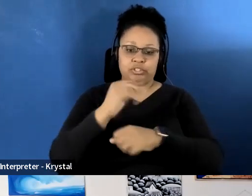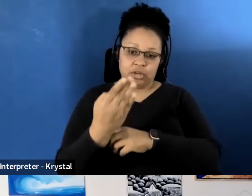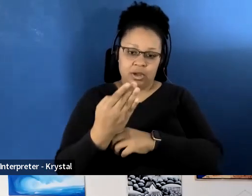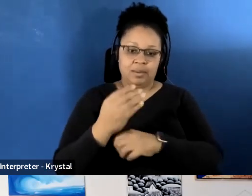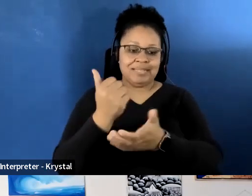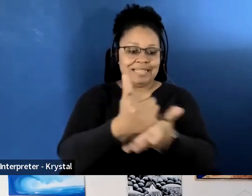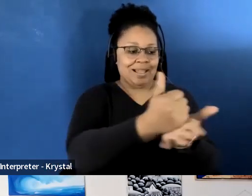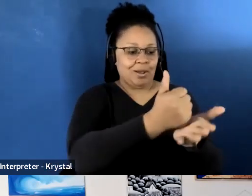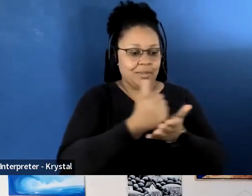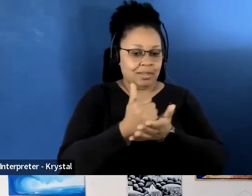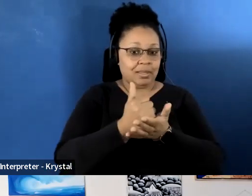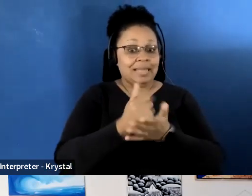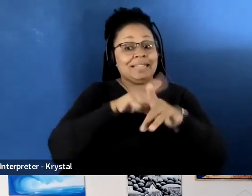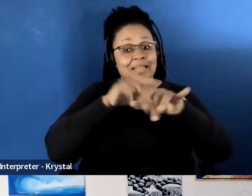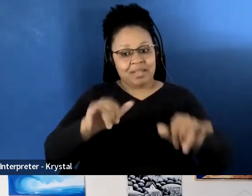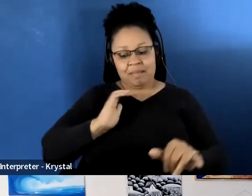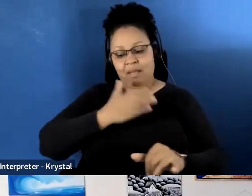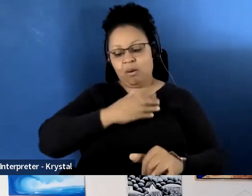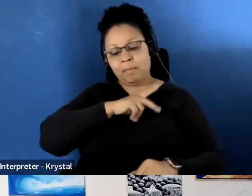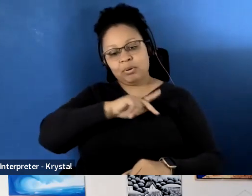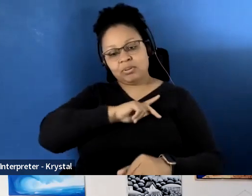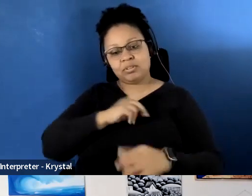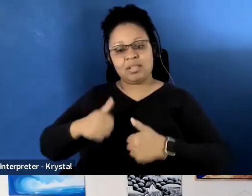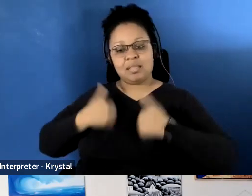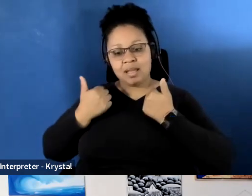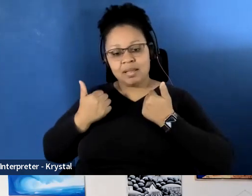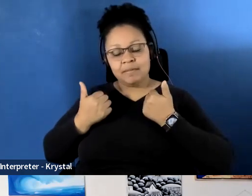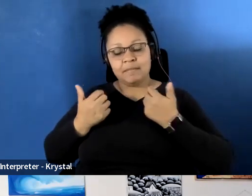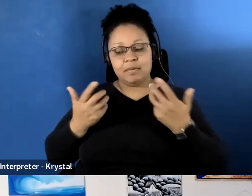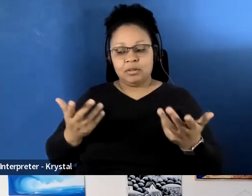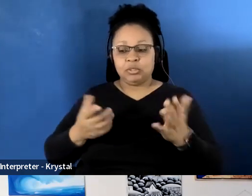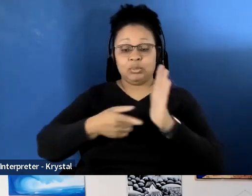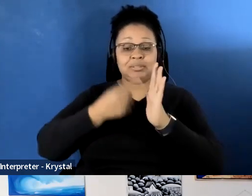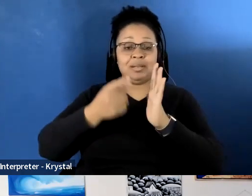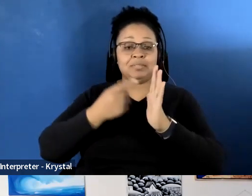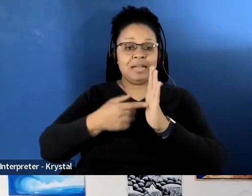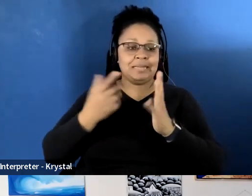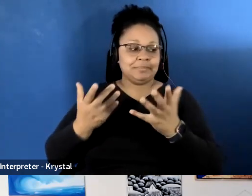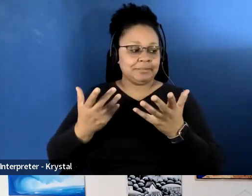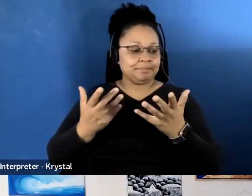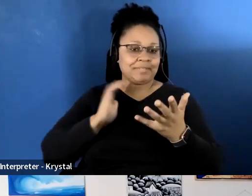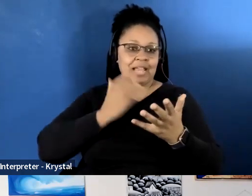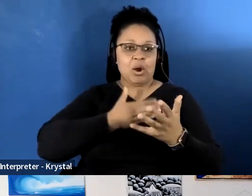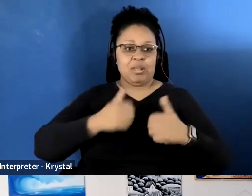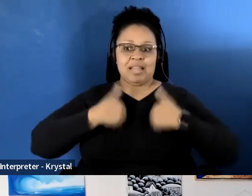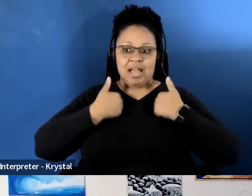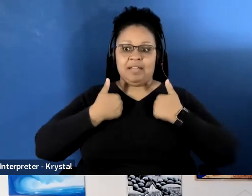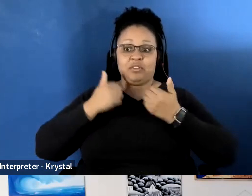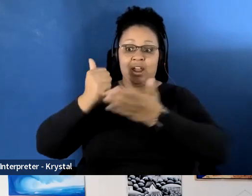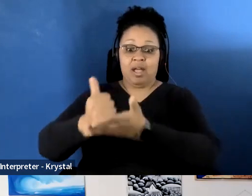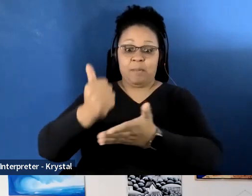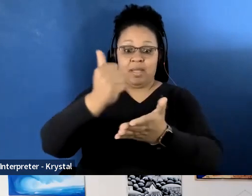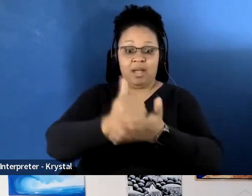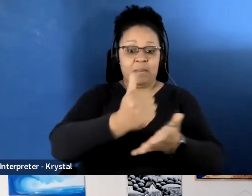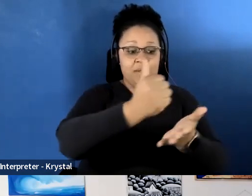our personal lives. And so sometimes we spend our lives helping